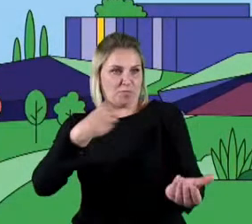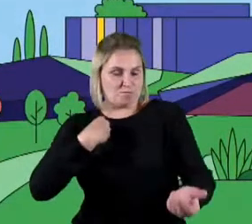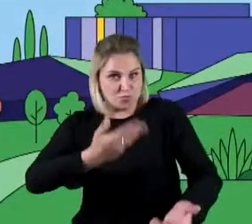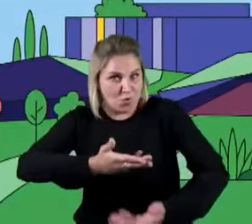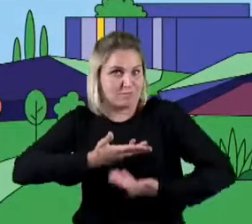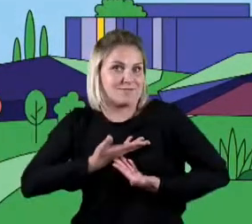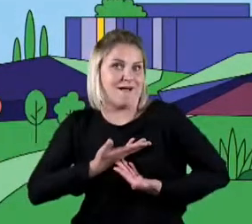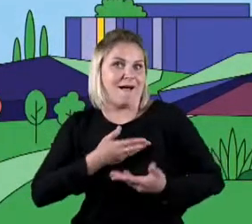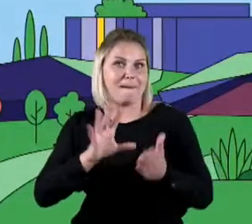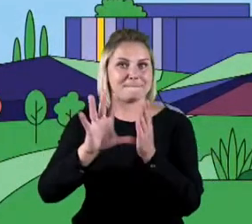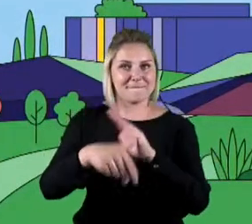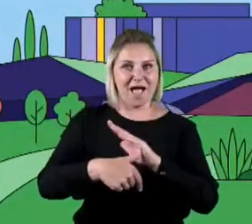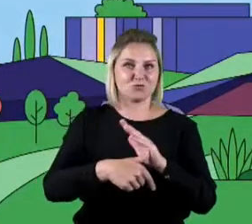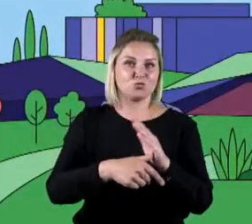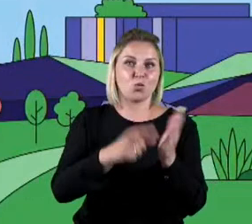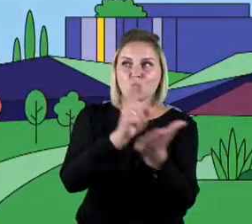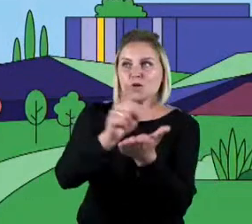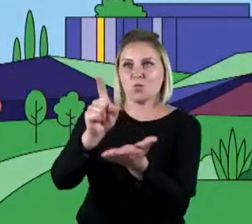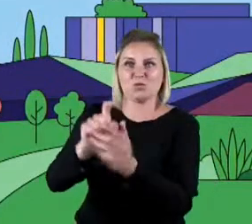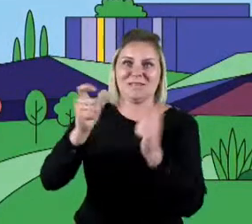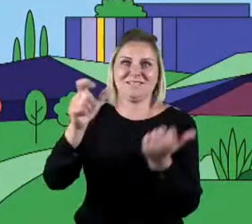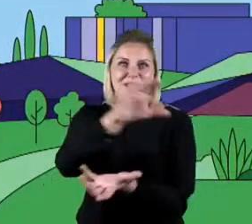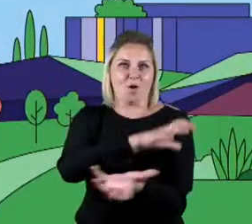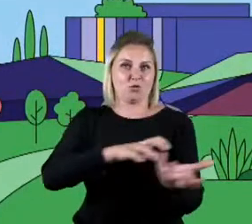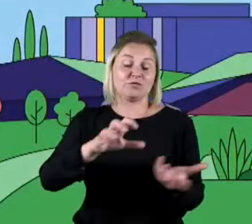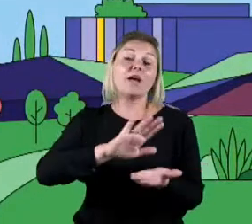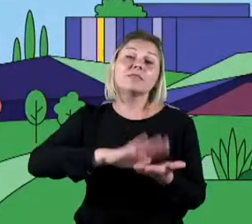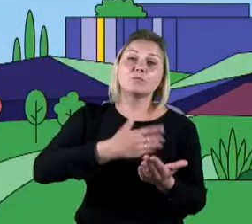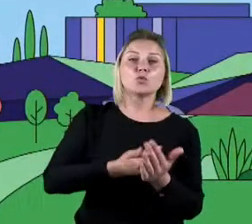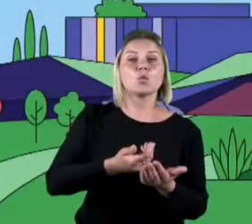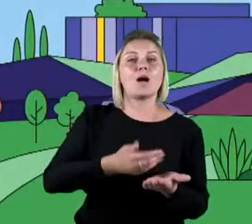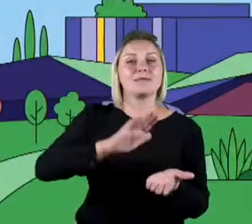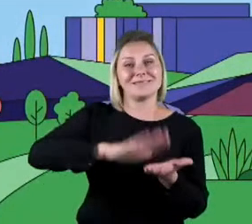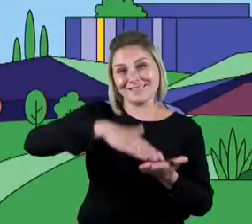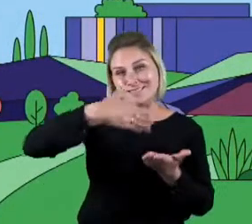or recognitions that Medellin has received.